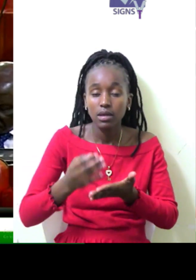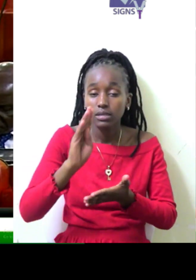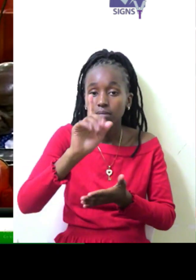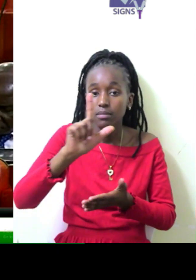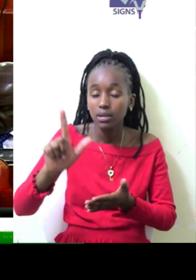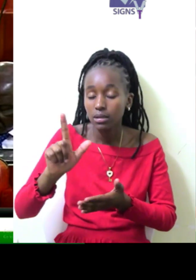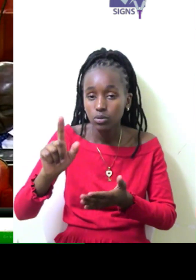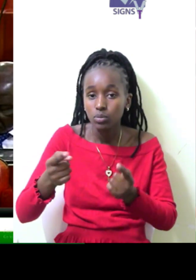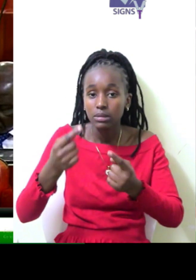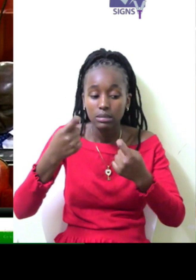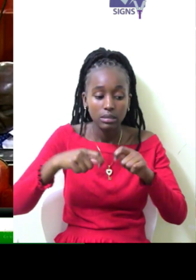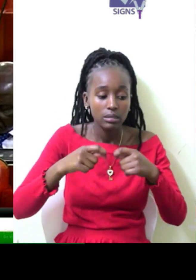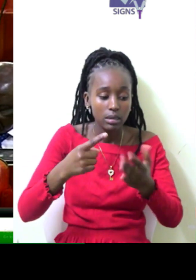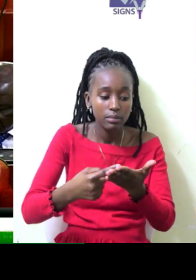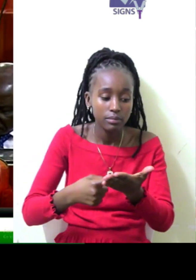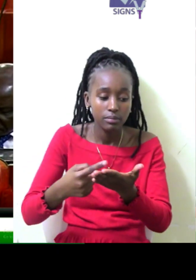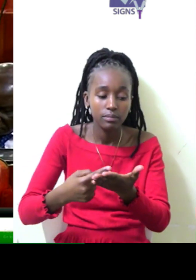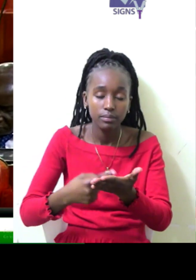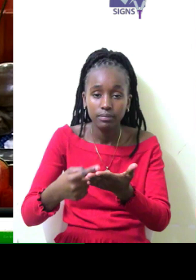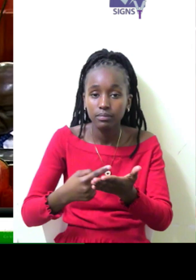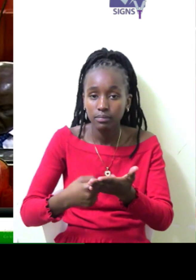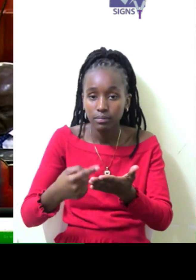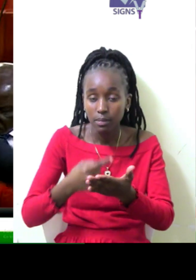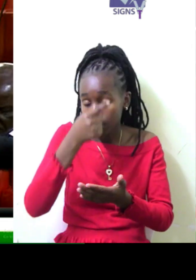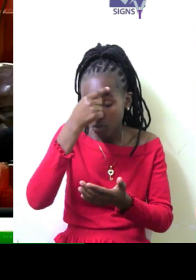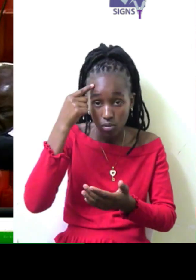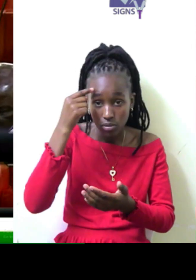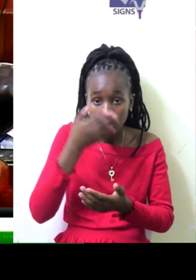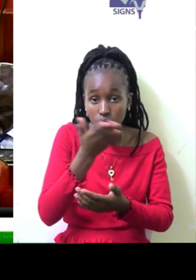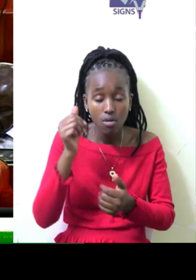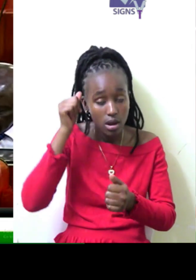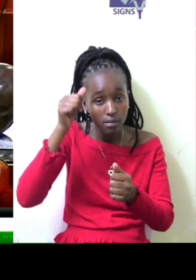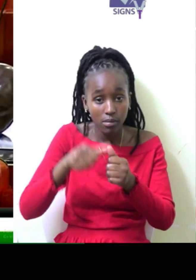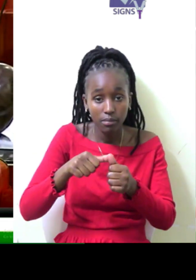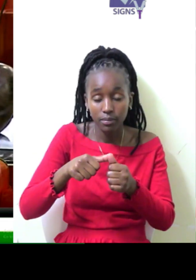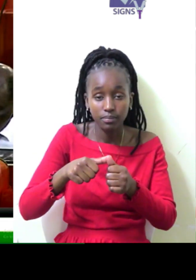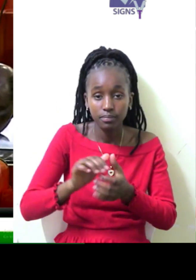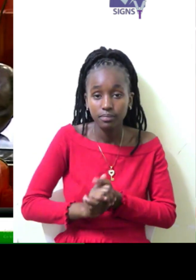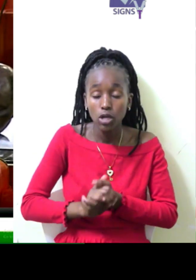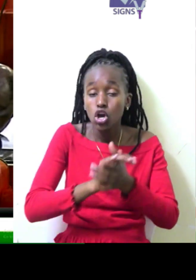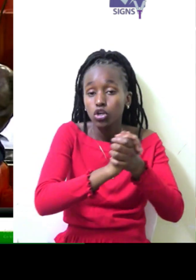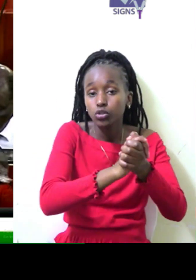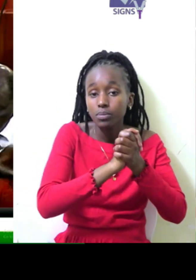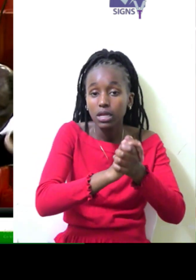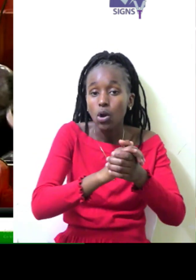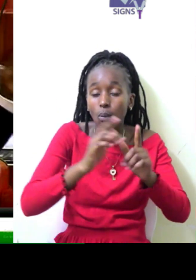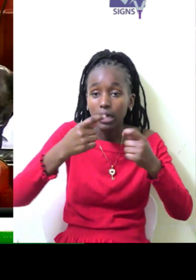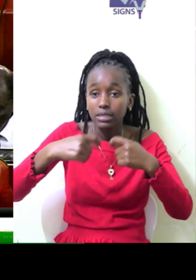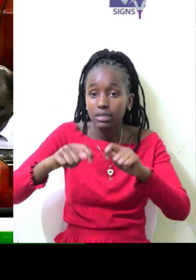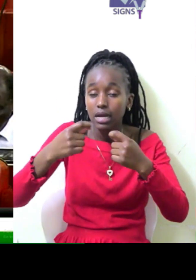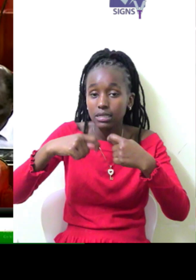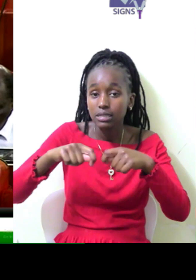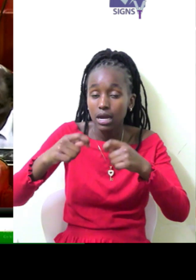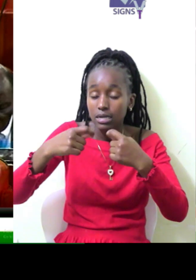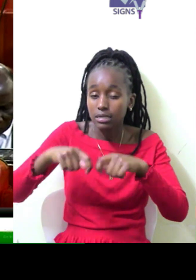in the last parliament, I remember the regime then, the Jubilee regime, wanted to move VAT to 16. And out of negotiations weighing